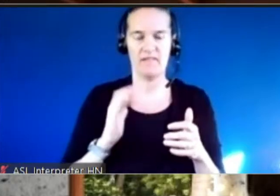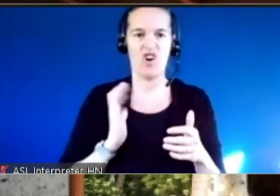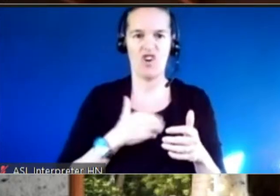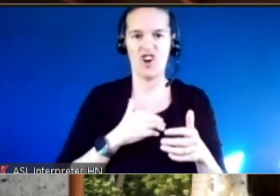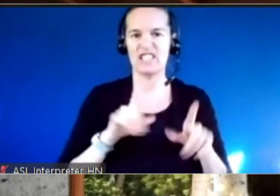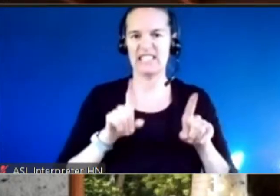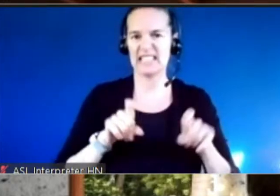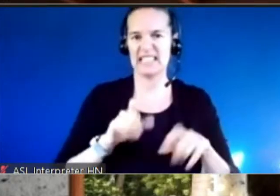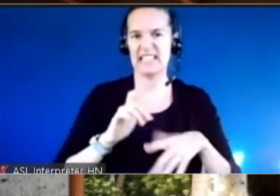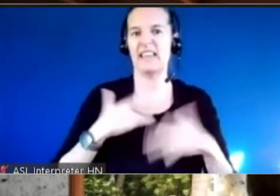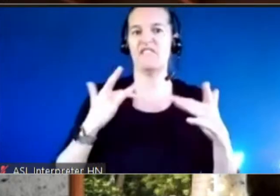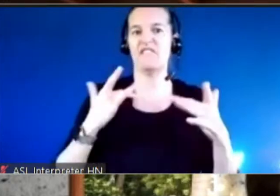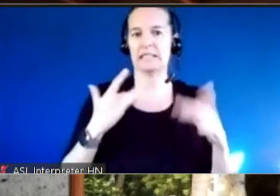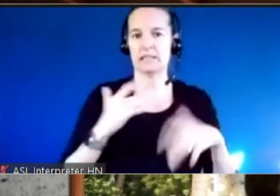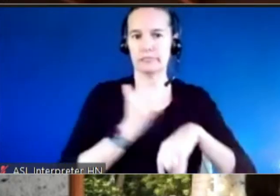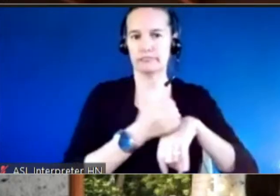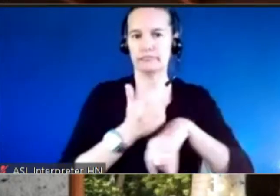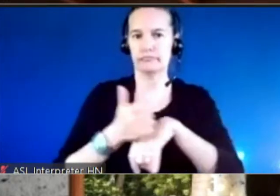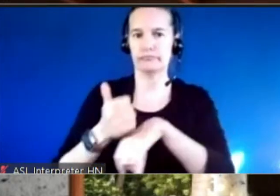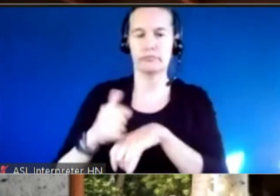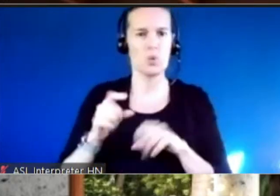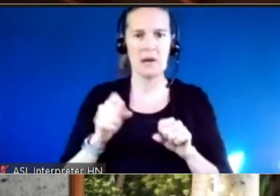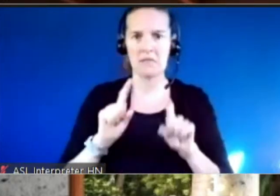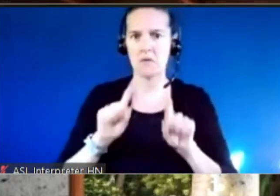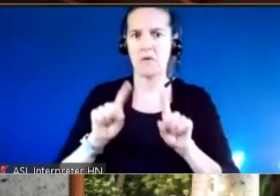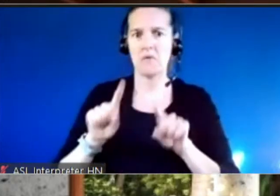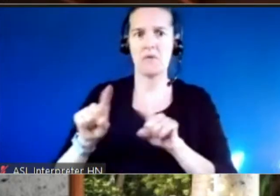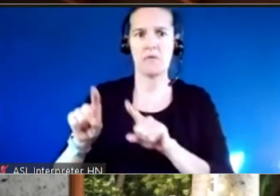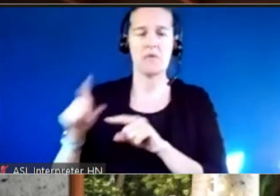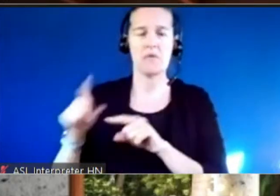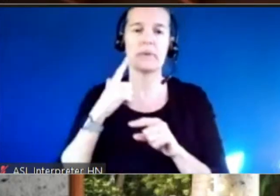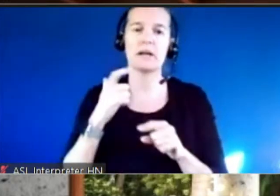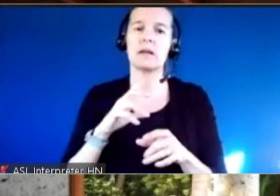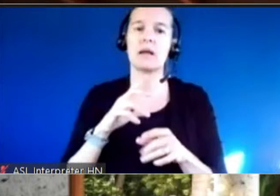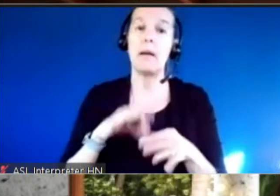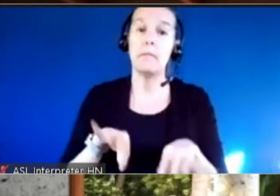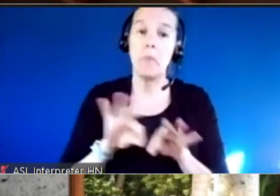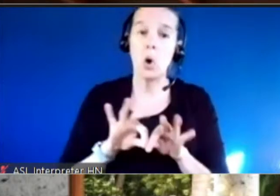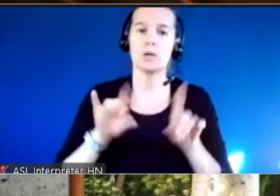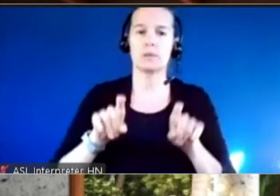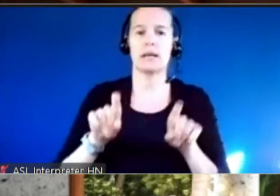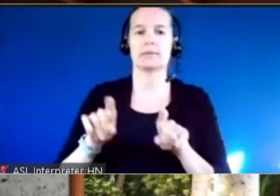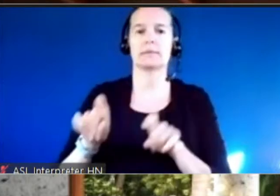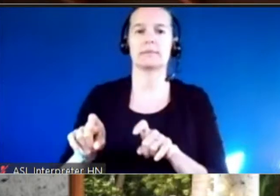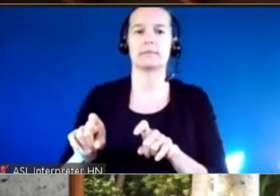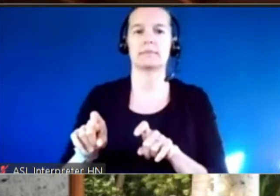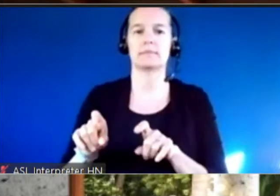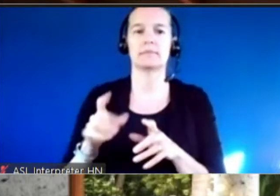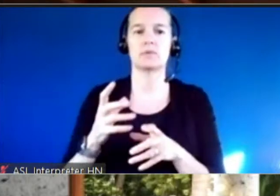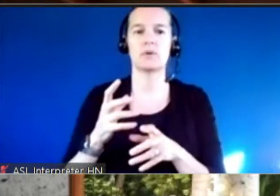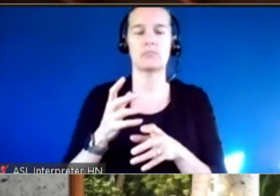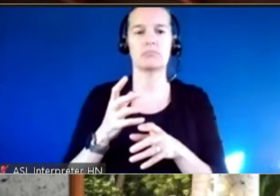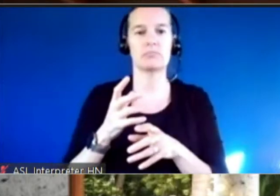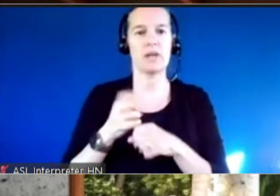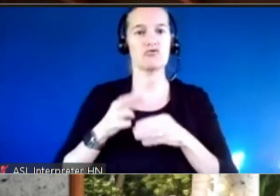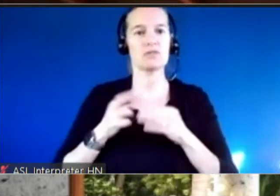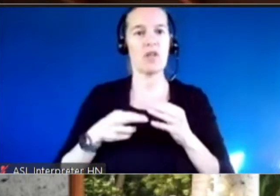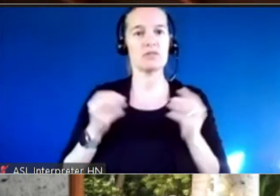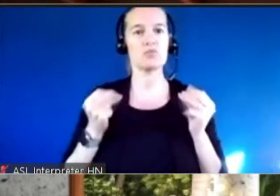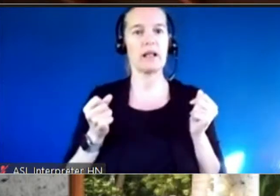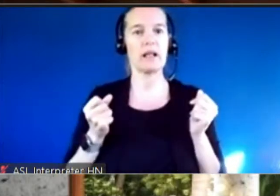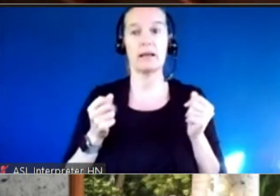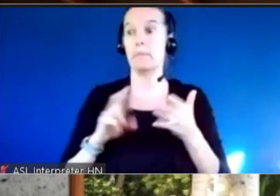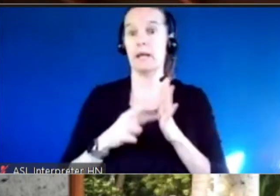outbreaks. Responding and getting control of those, testing is a key piece of that, and getting those results quickly to place people in